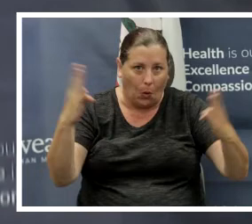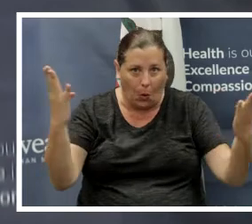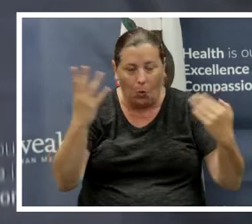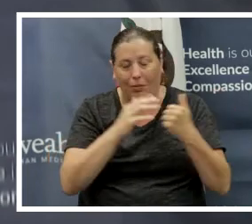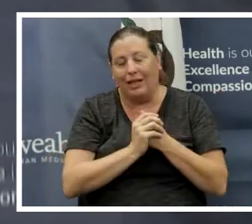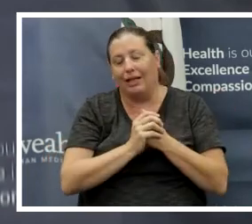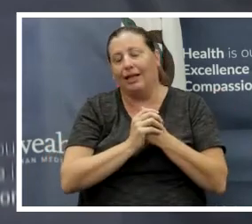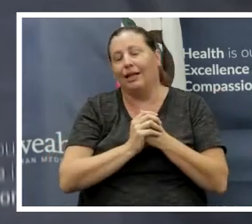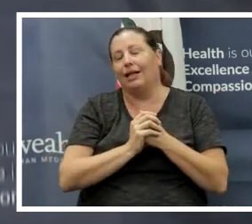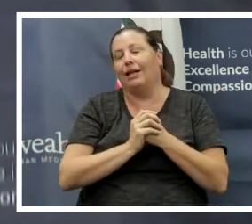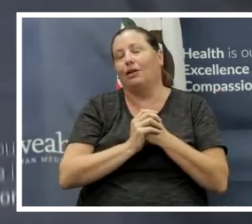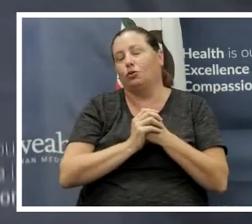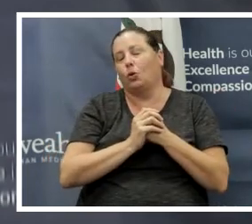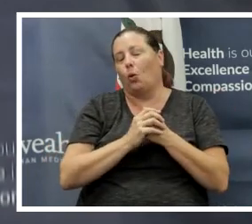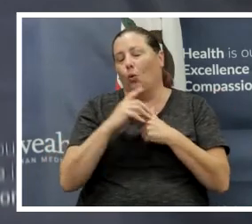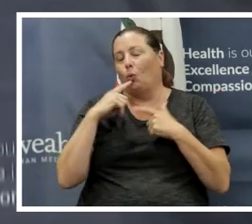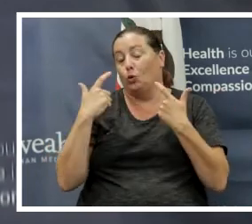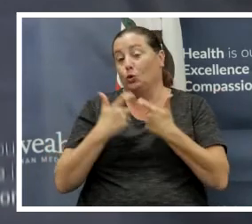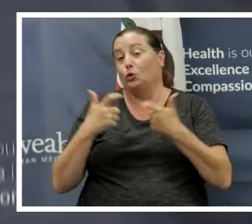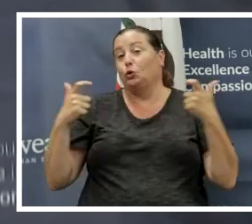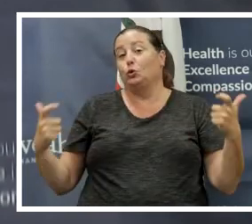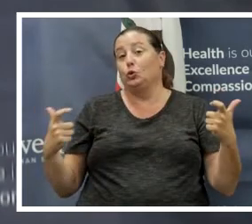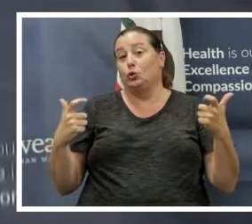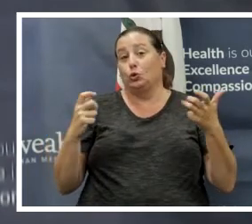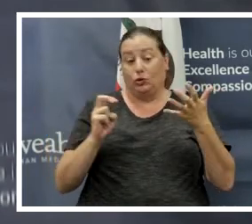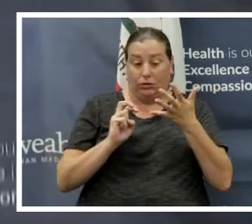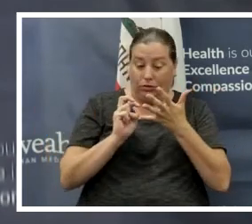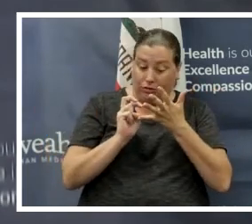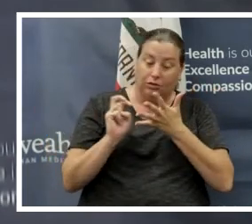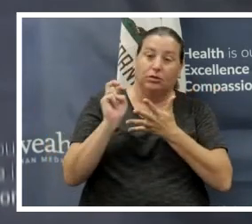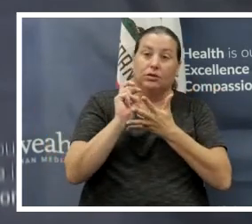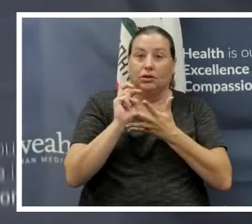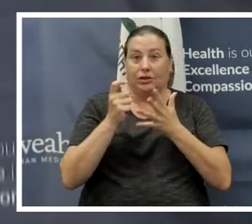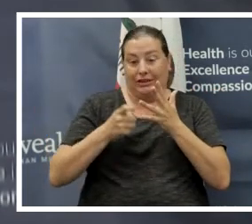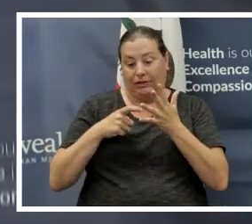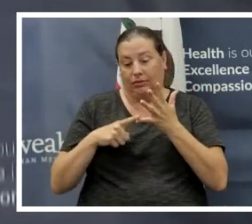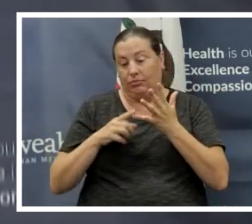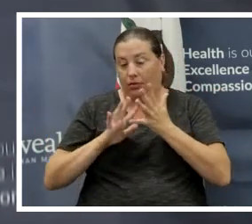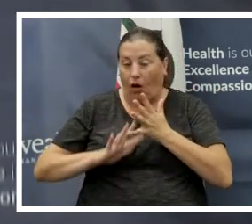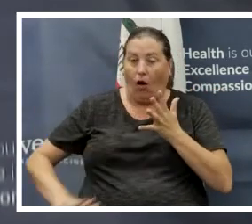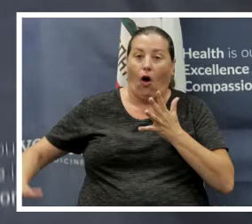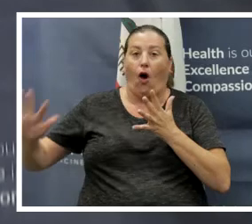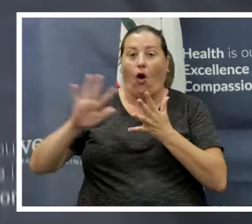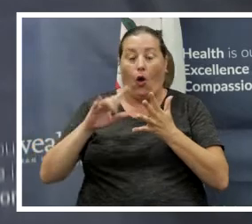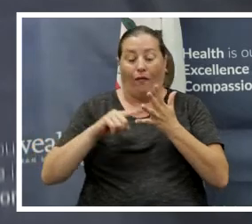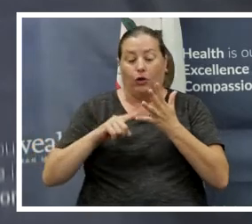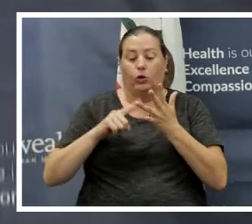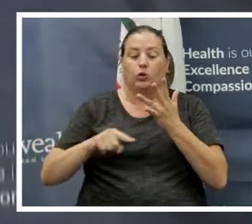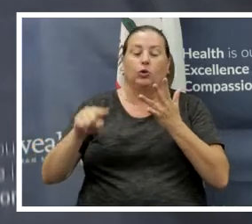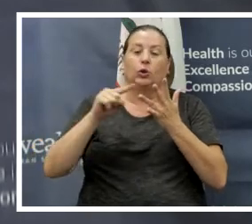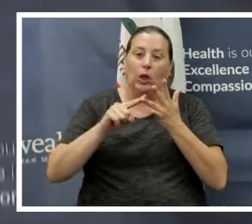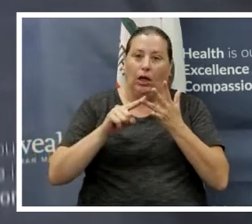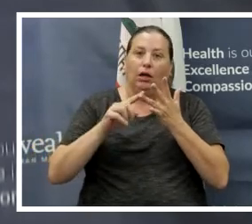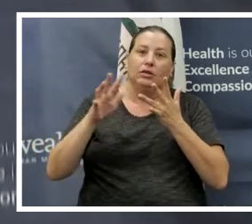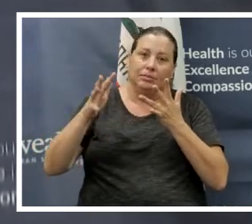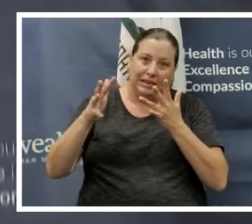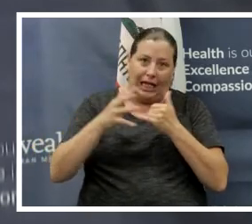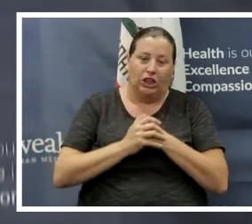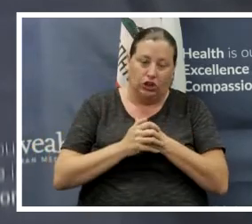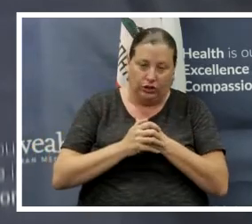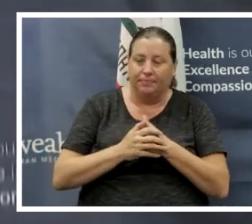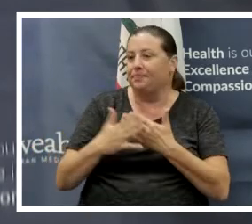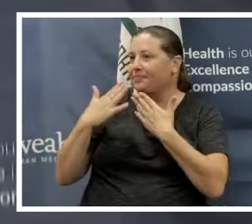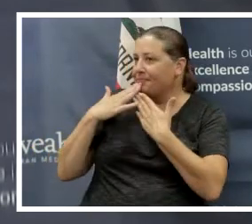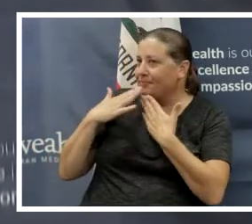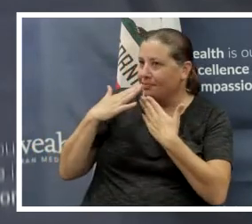is a huge move to go from the widespread Tier 1 to the substantial Tier 2. Okay, thank you for